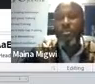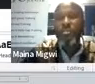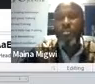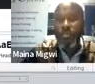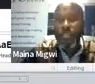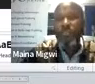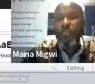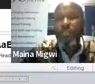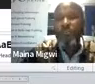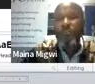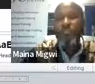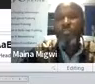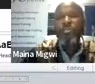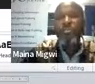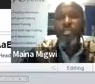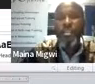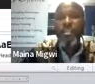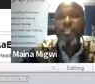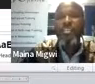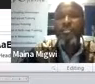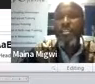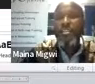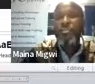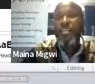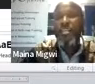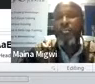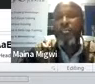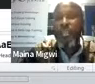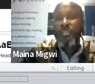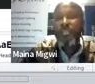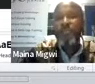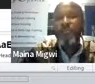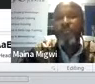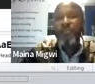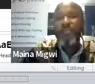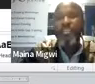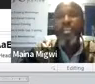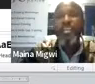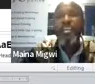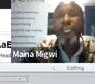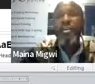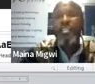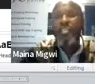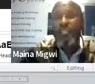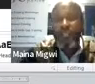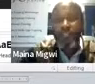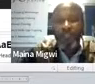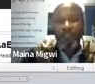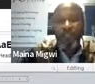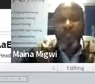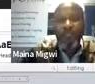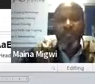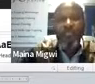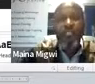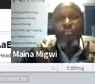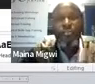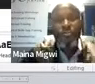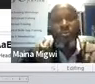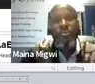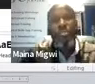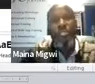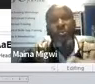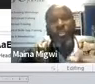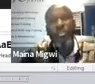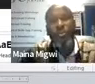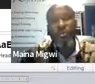dispute to the court so that then a determination can be made and an award given. So